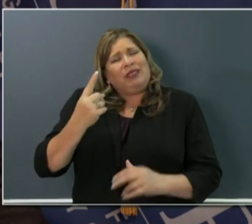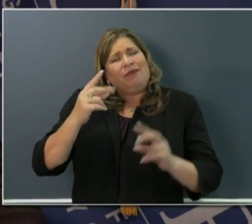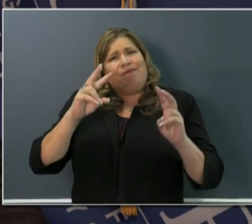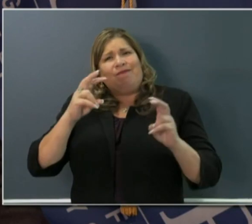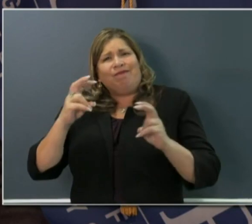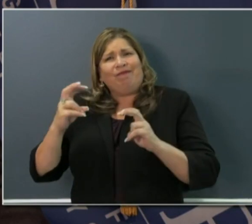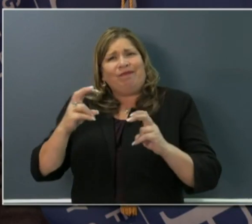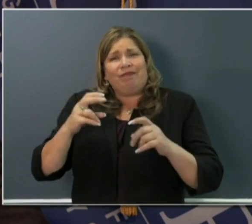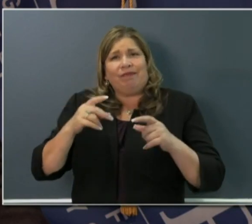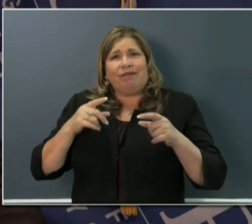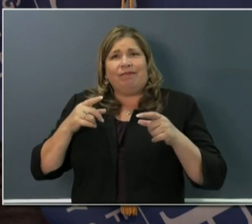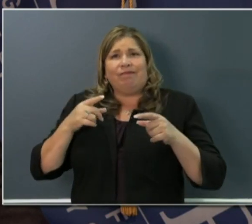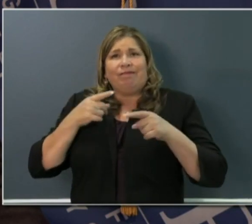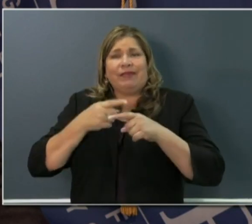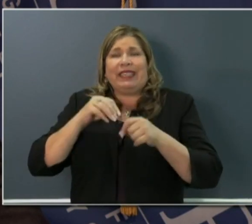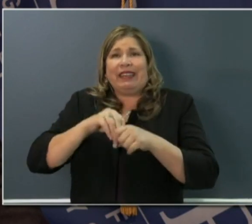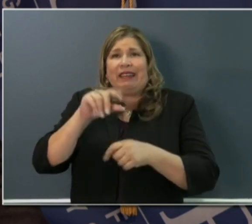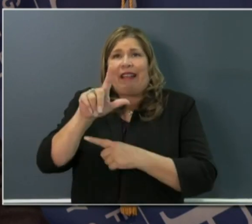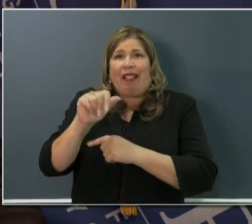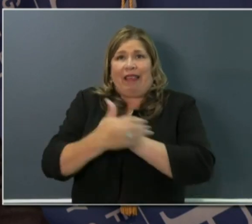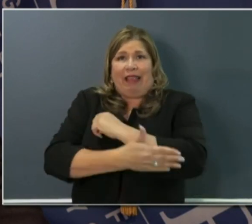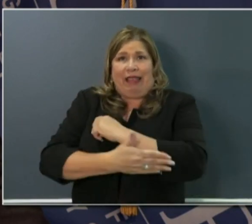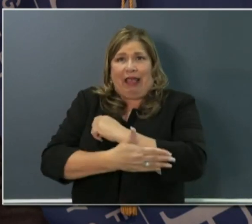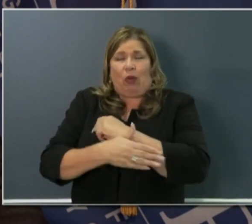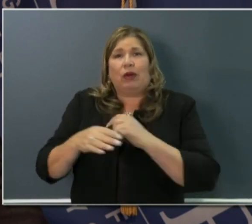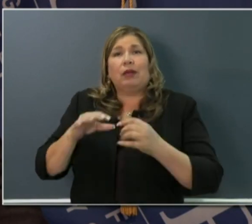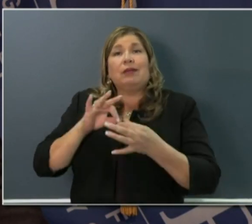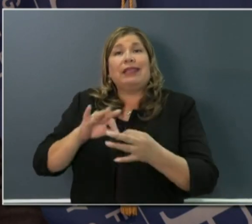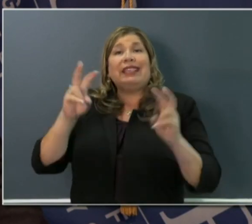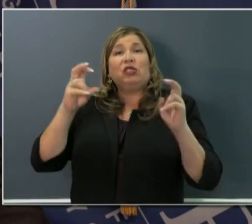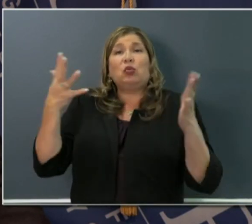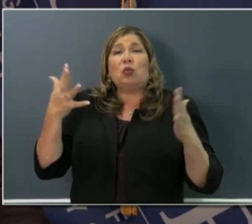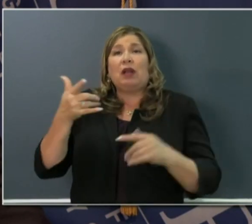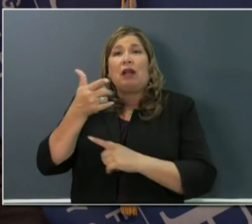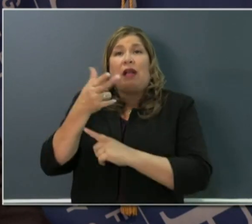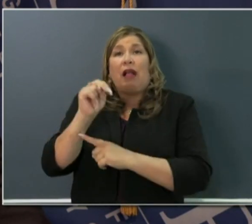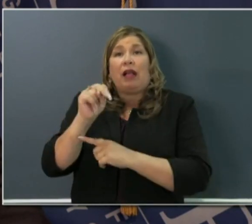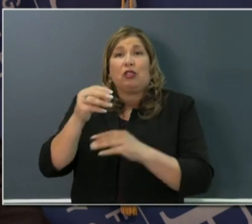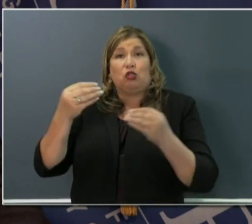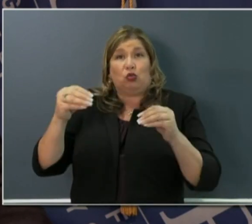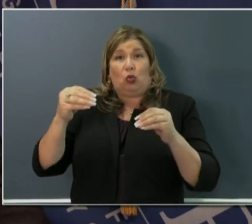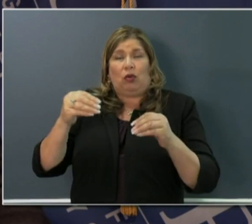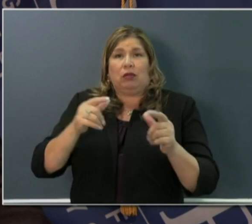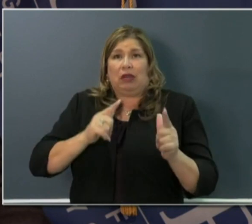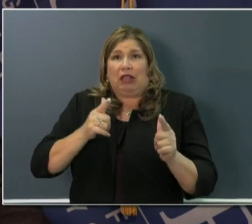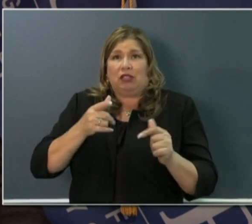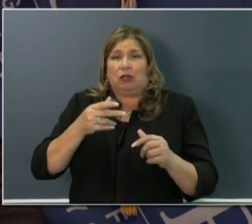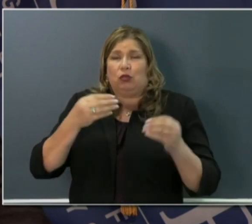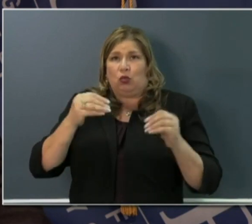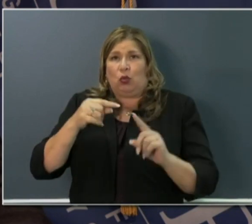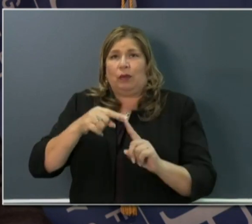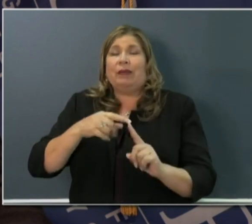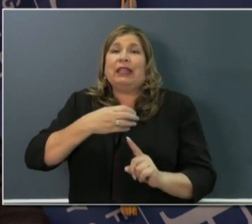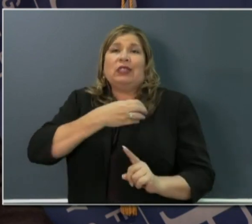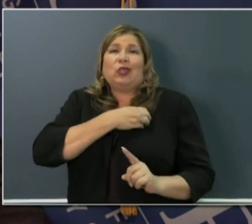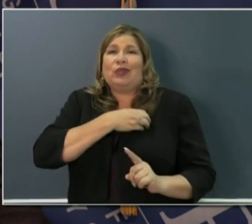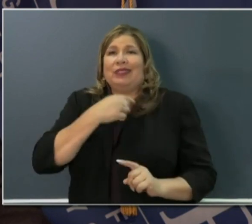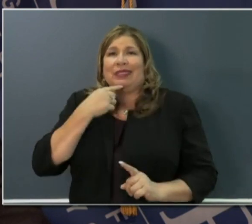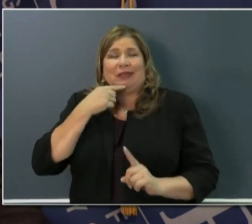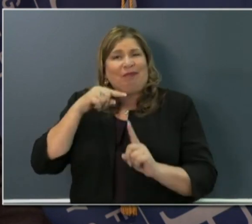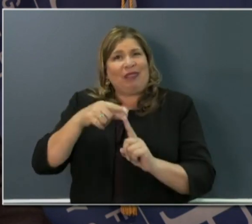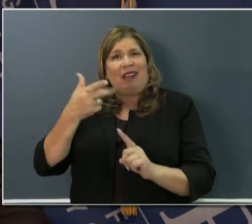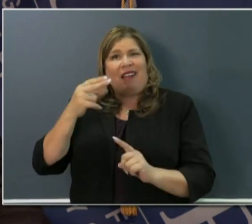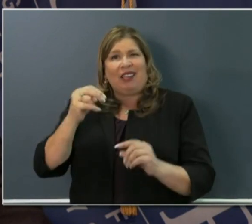issue of gun stores. The sheriff here says he believes that they're non-essential and would like to shut them down, but he says that there's been